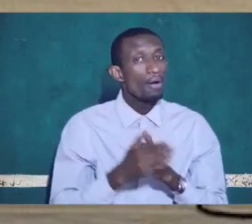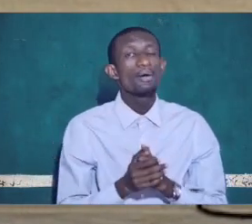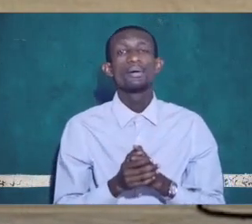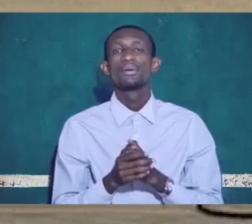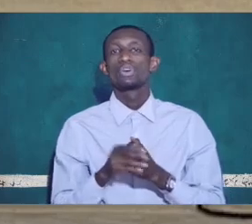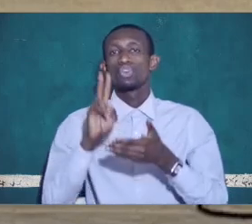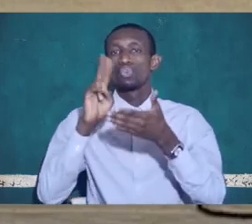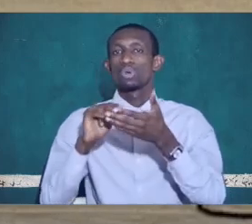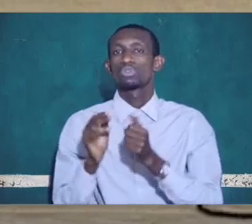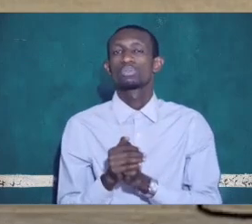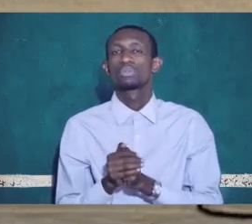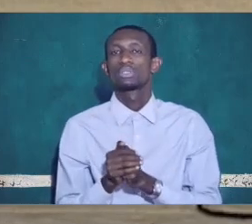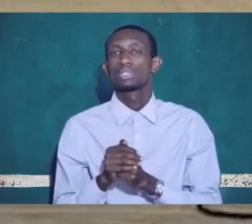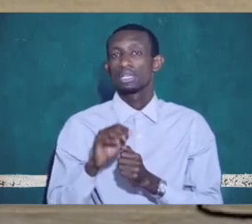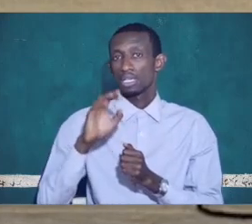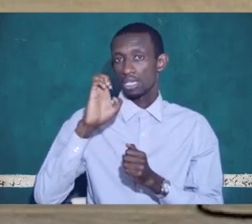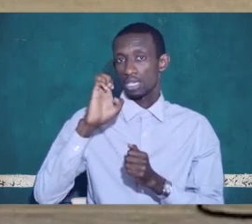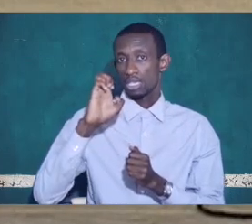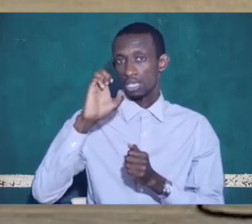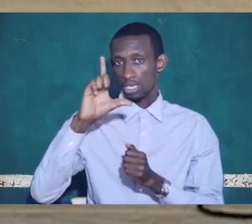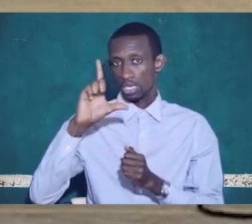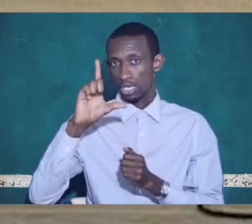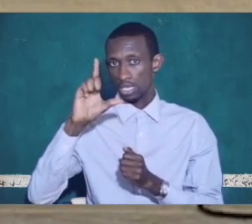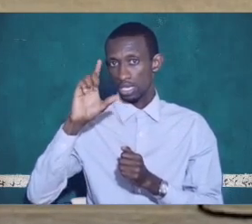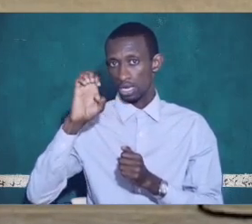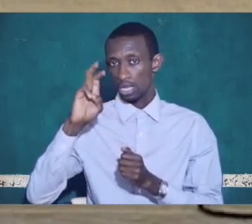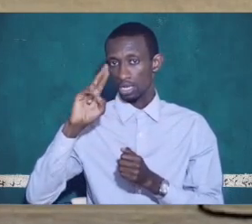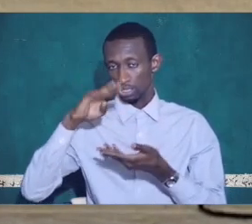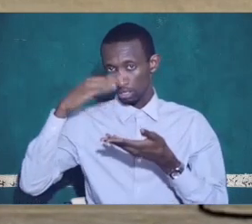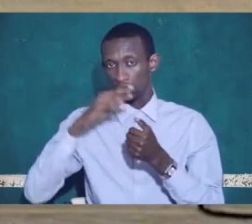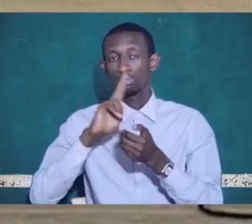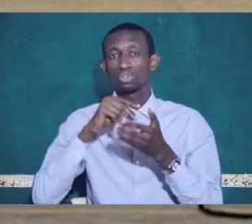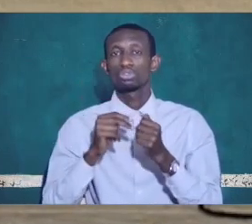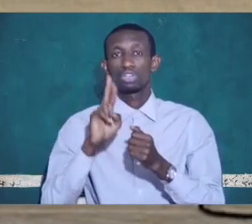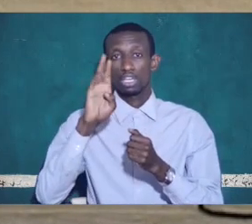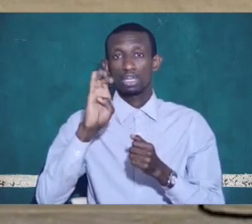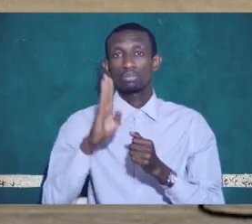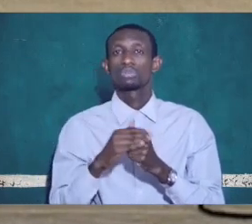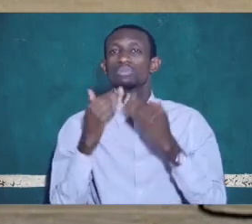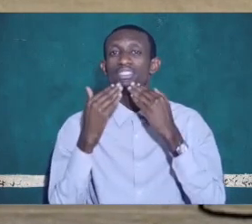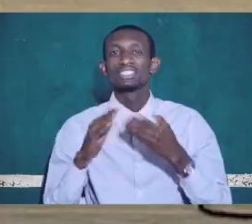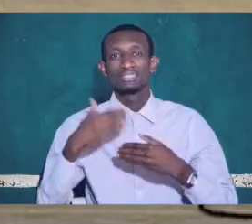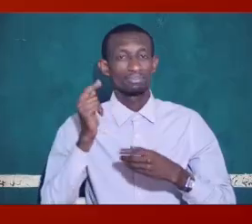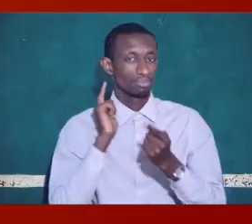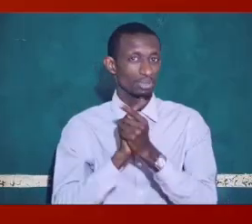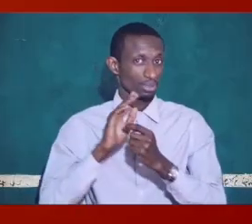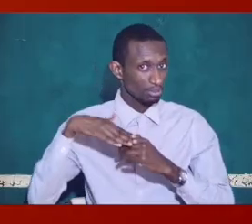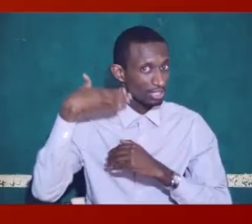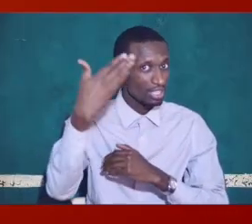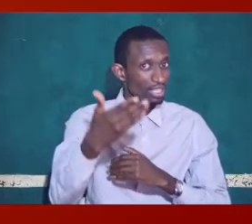the e-learning portal of Rwanda Education Board. Thank you very much for your attention. See you next time.